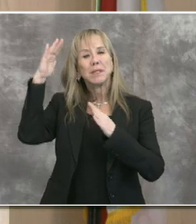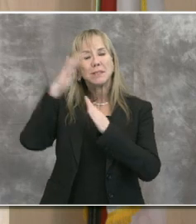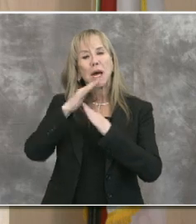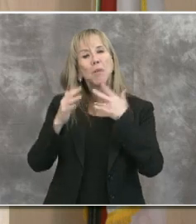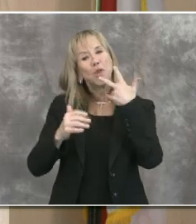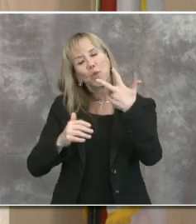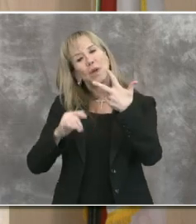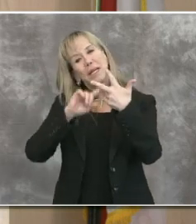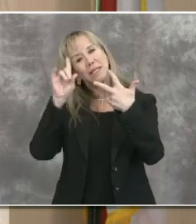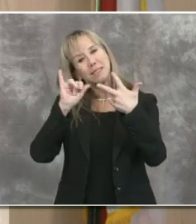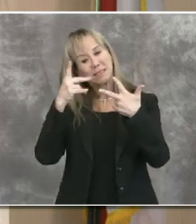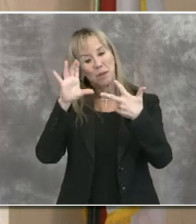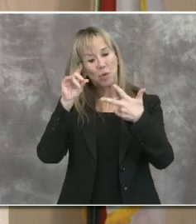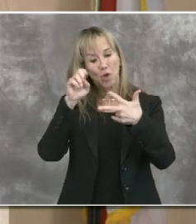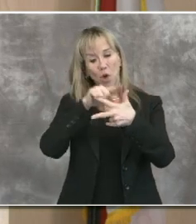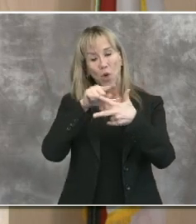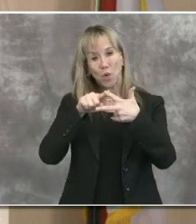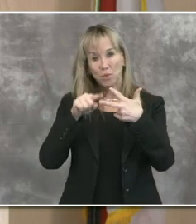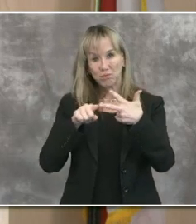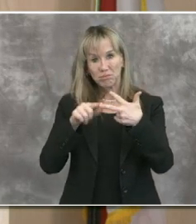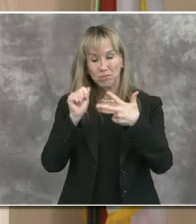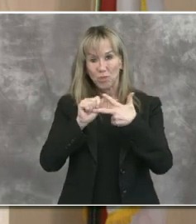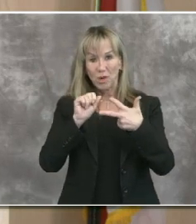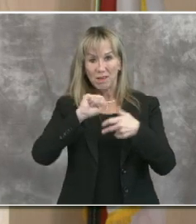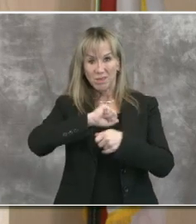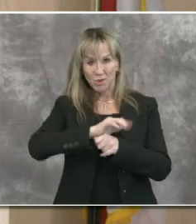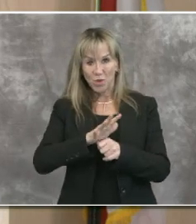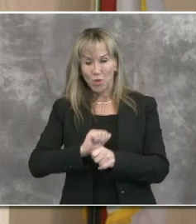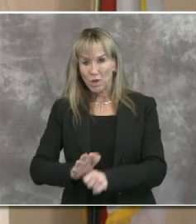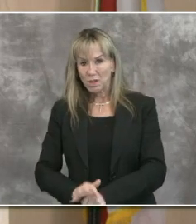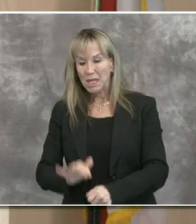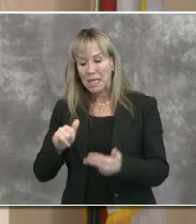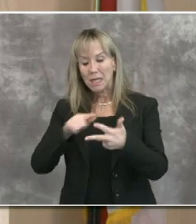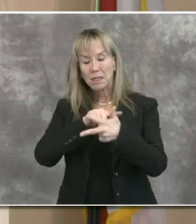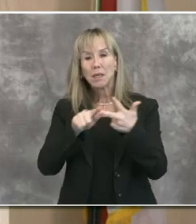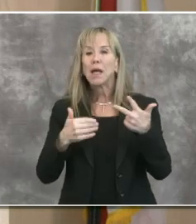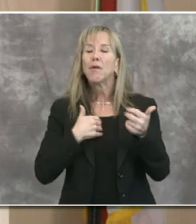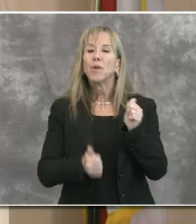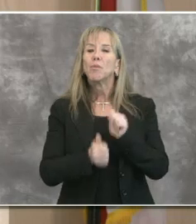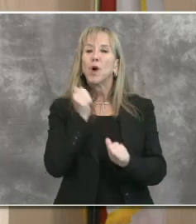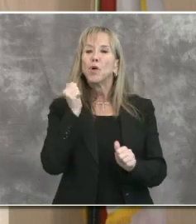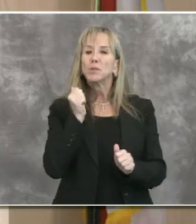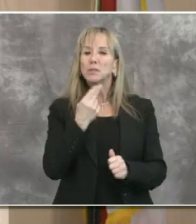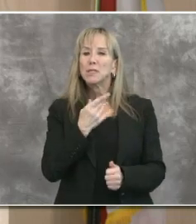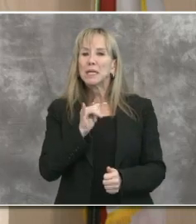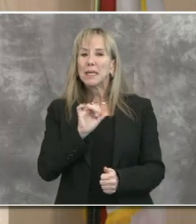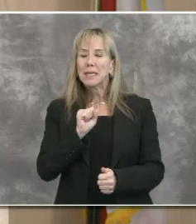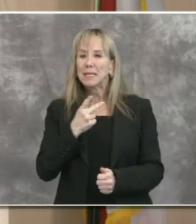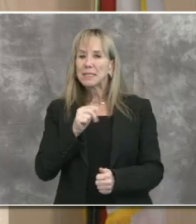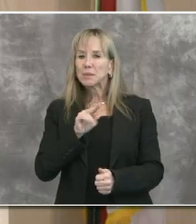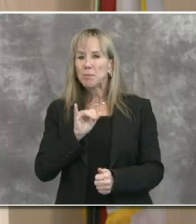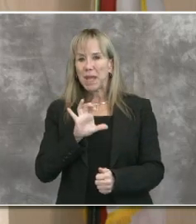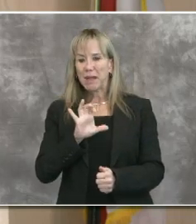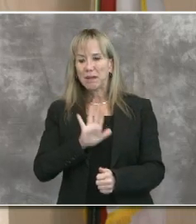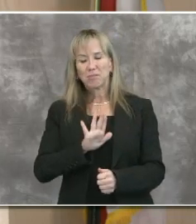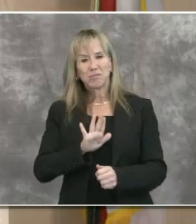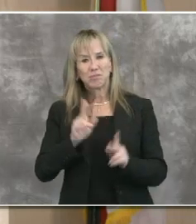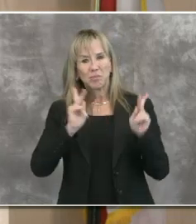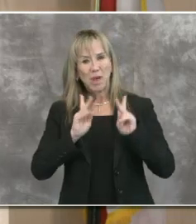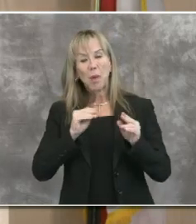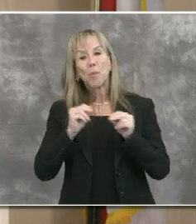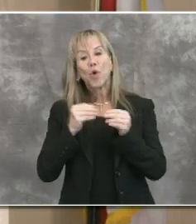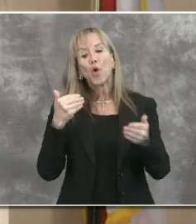more COVID cases are also the zip codes with the most Hispanic population and closer to the border. Is there